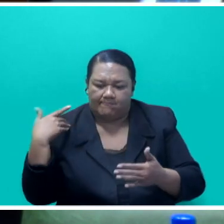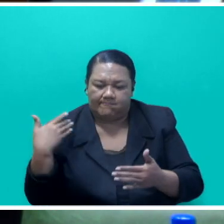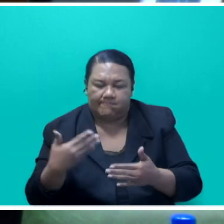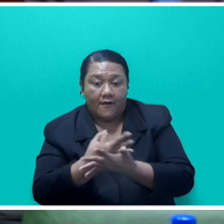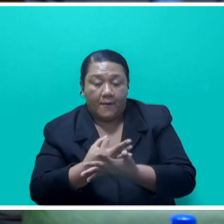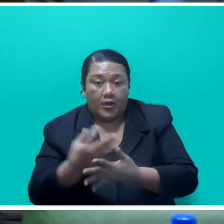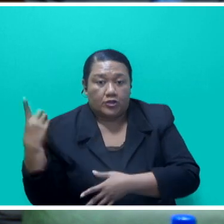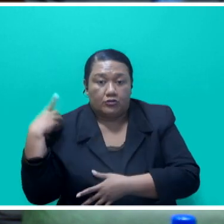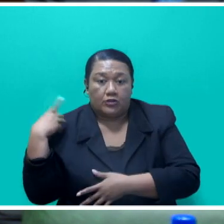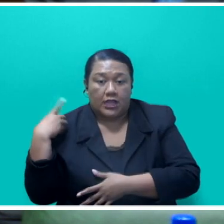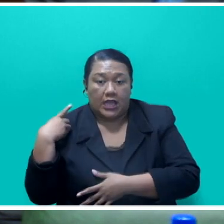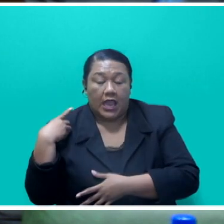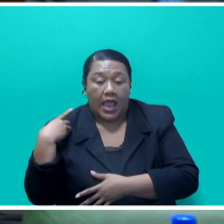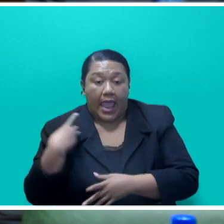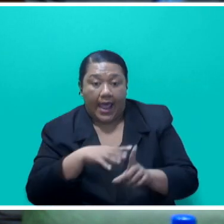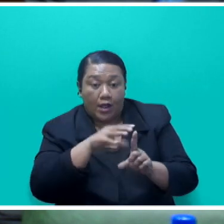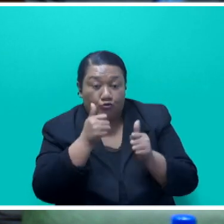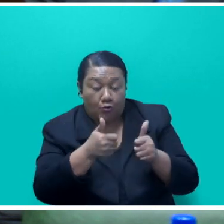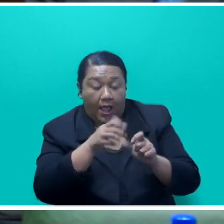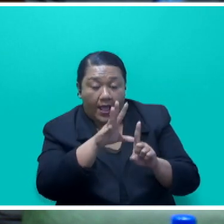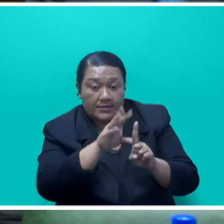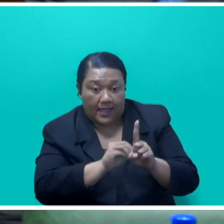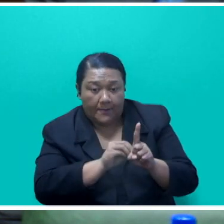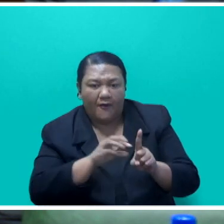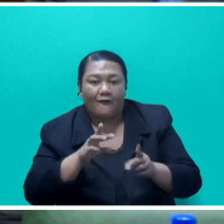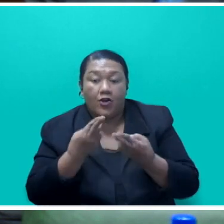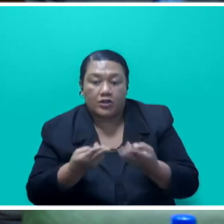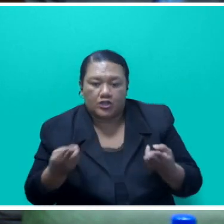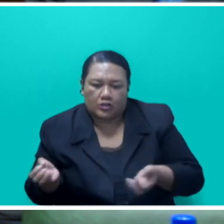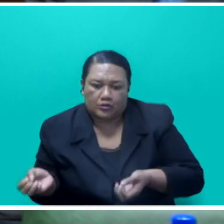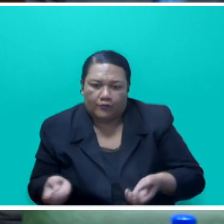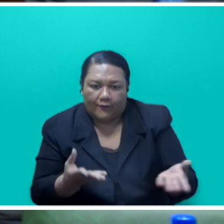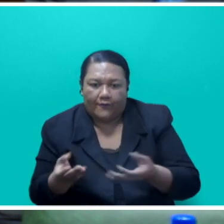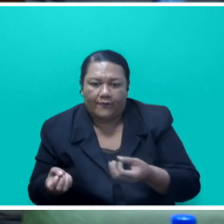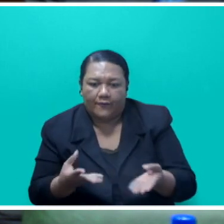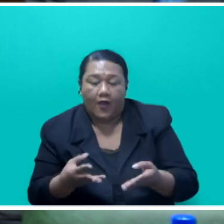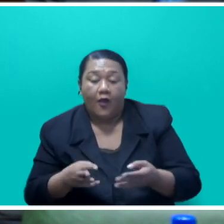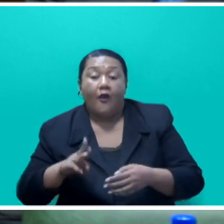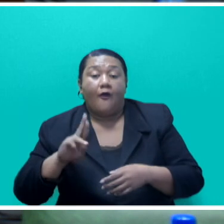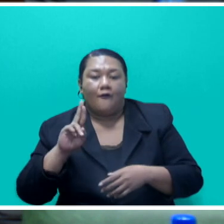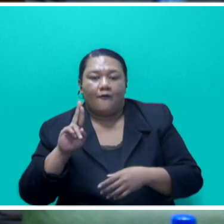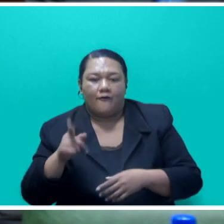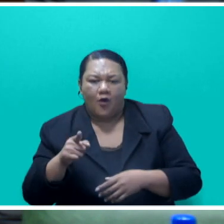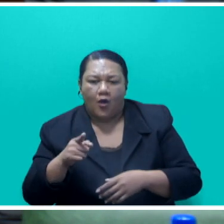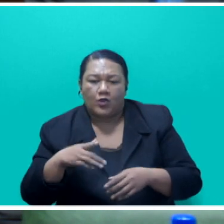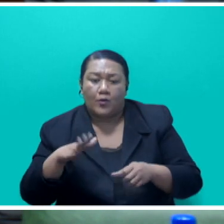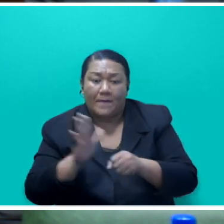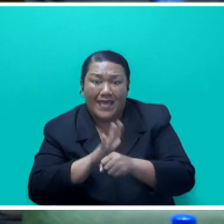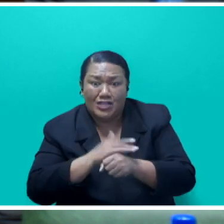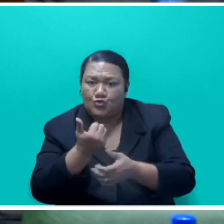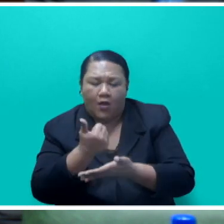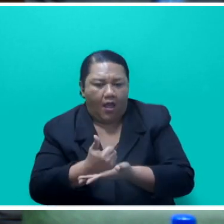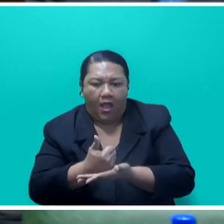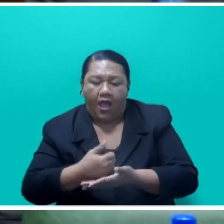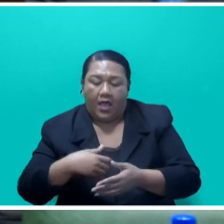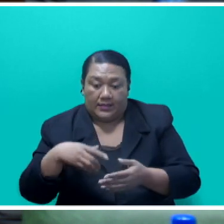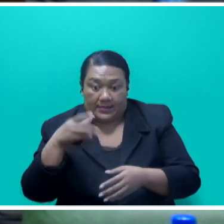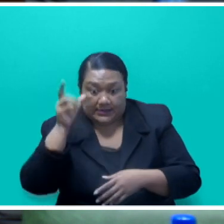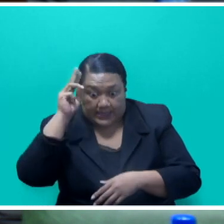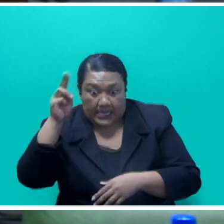the parliamentary protocol, propriety, and decency. Mr. Speaker, let me congratulate